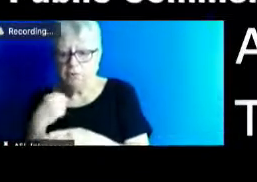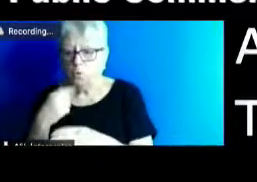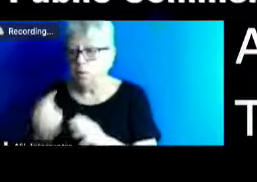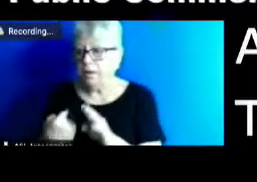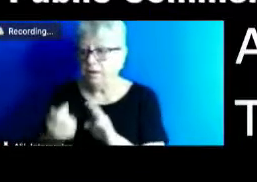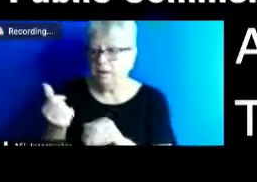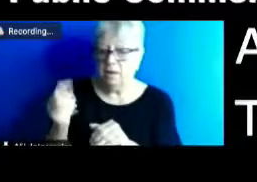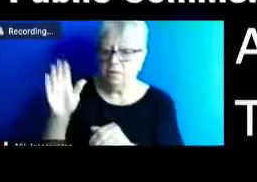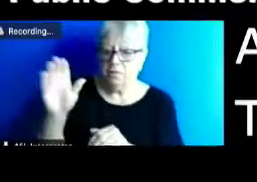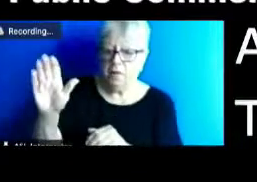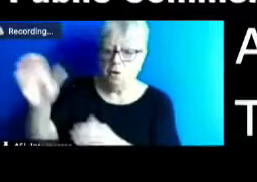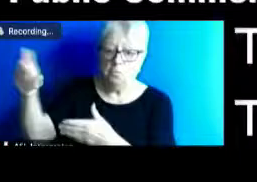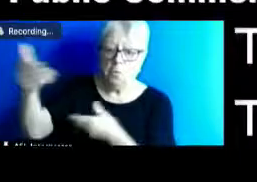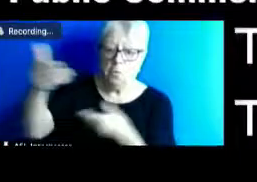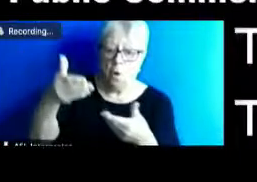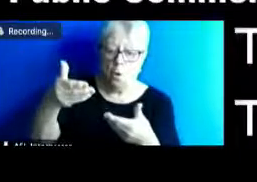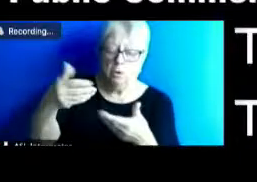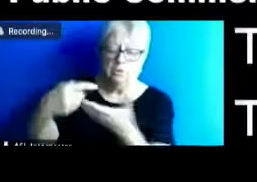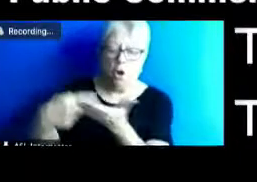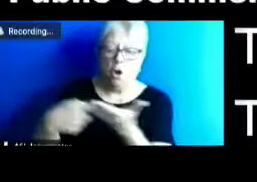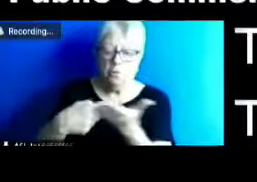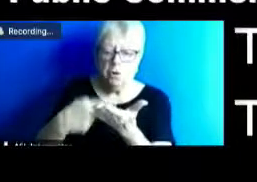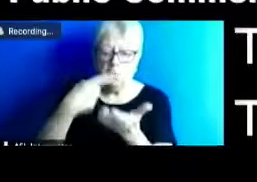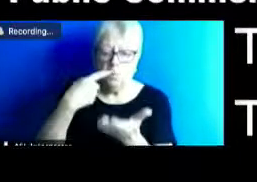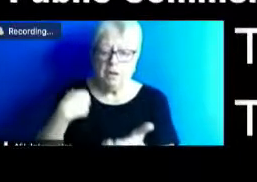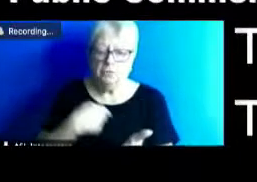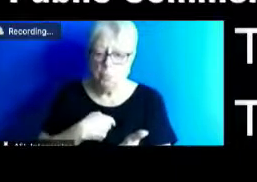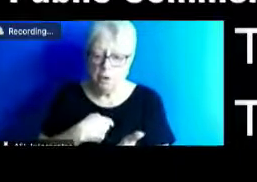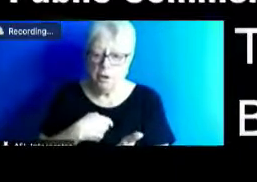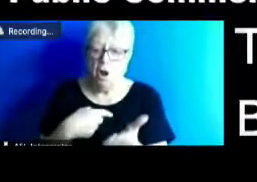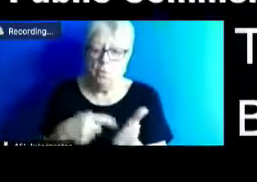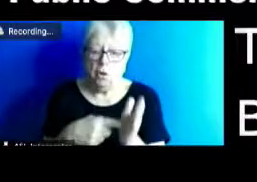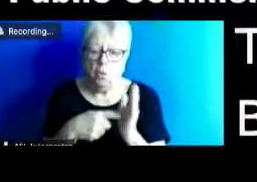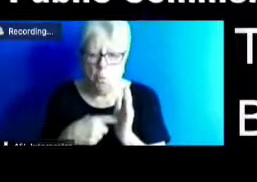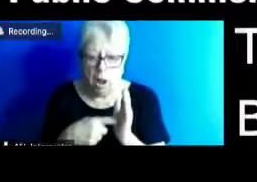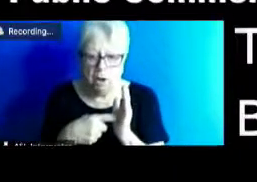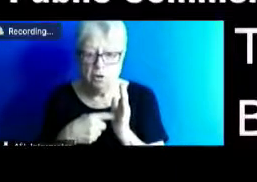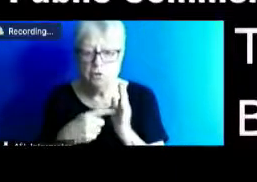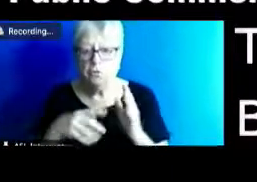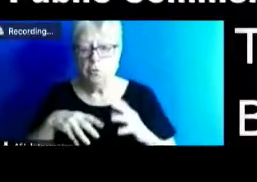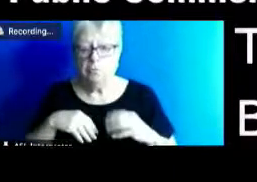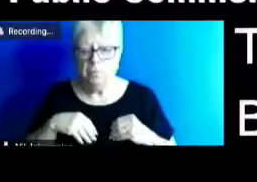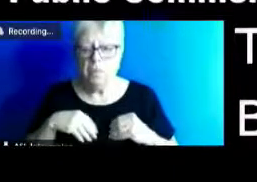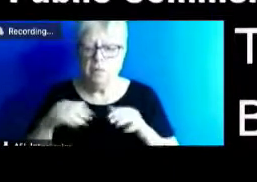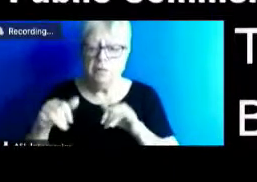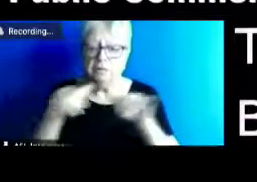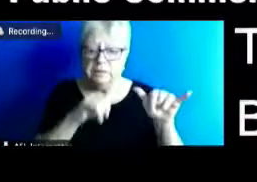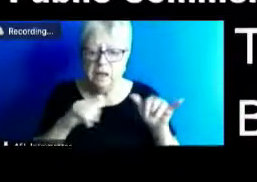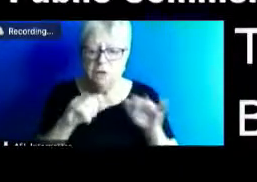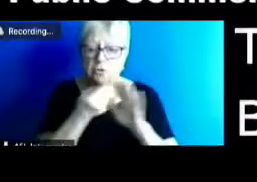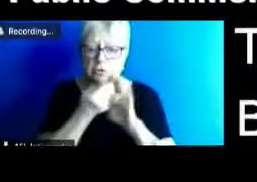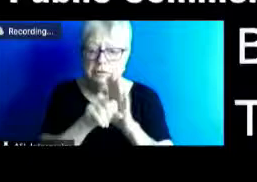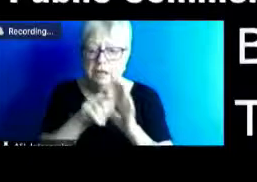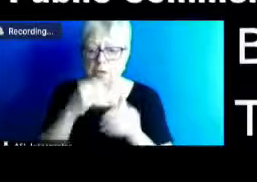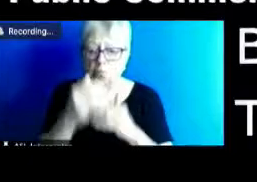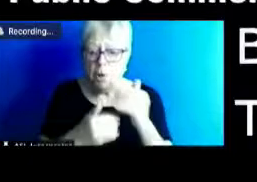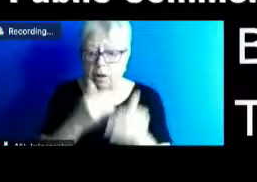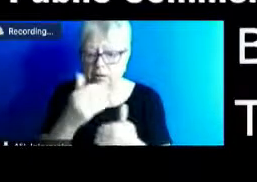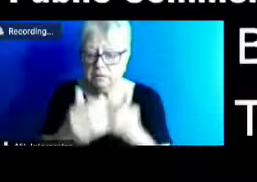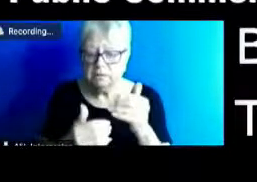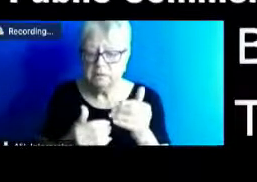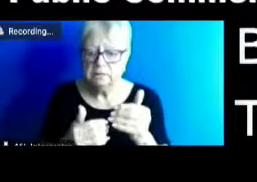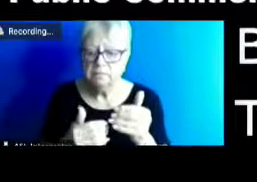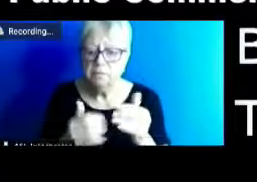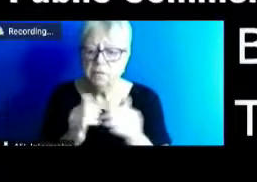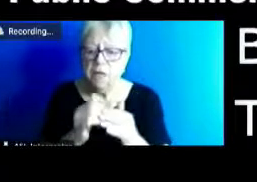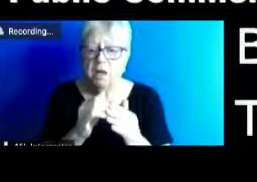proposed arbitration because we're required to adopt the standard state process that the